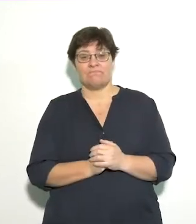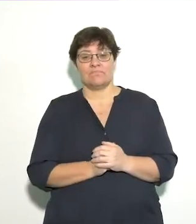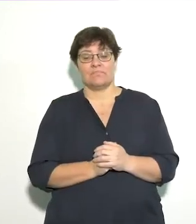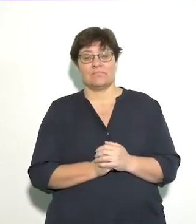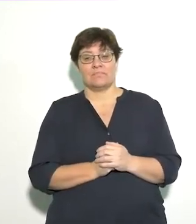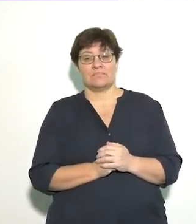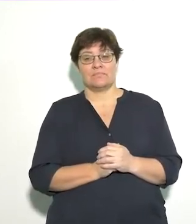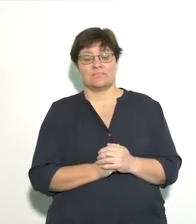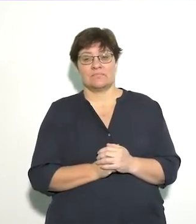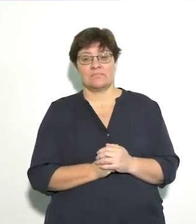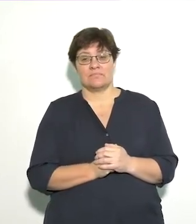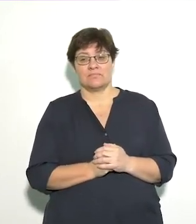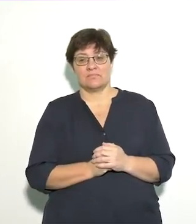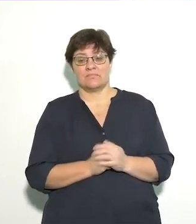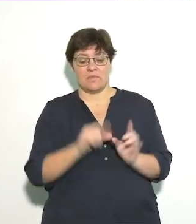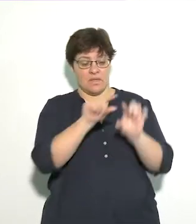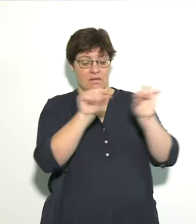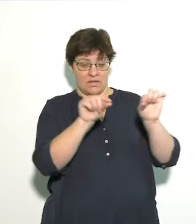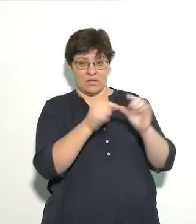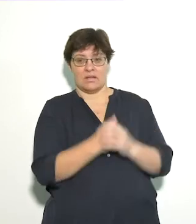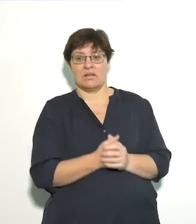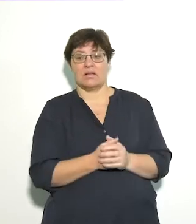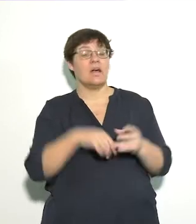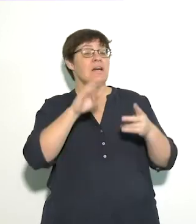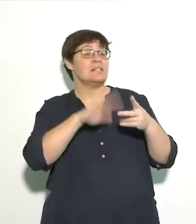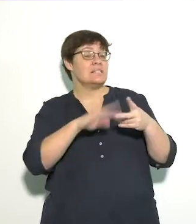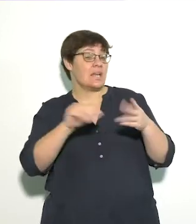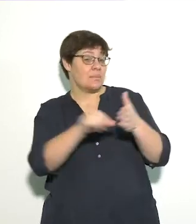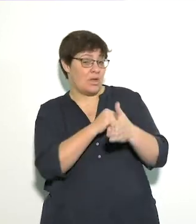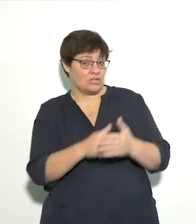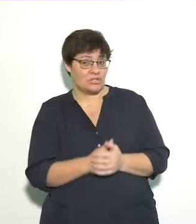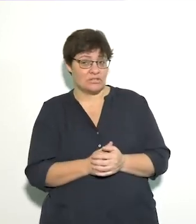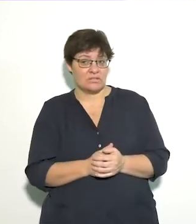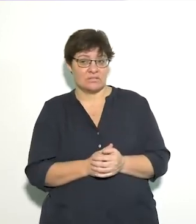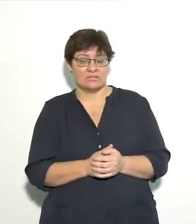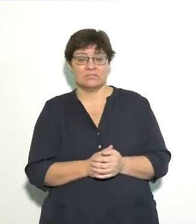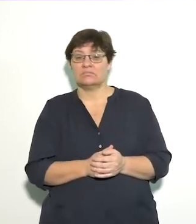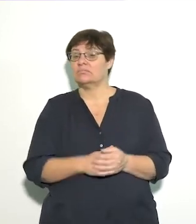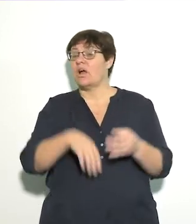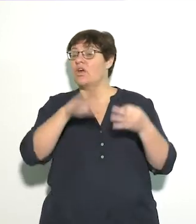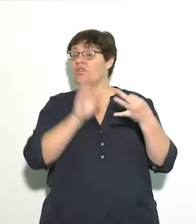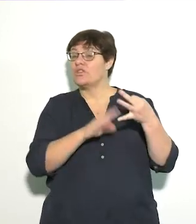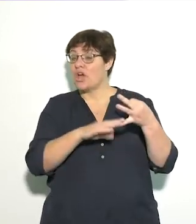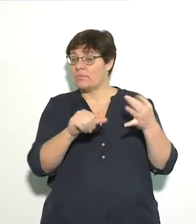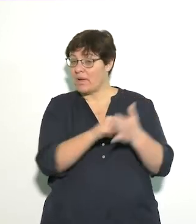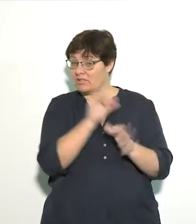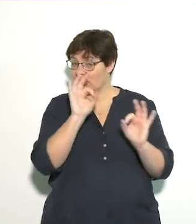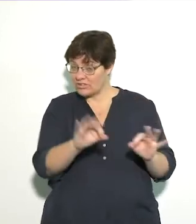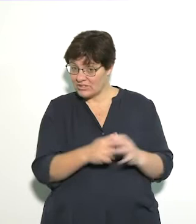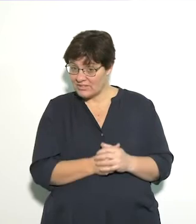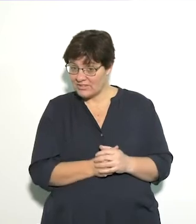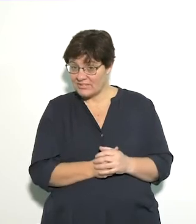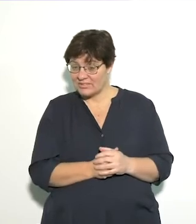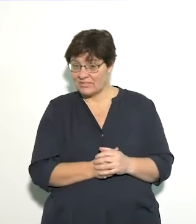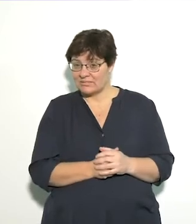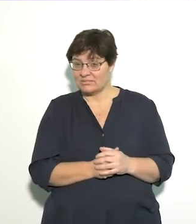flat. There you go. That's your second page. Third page, just to make sure you got it.